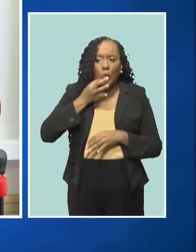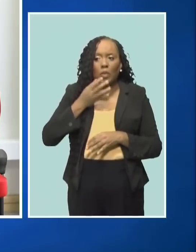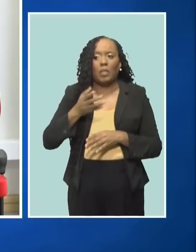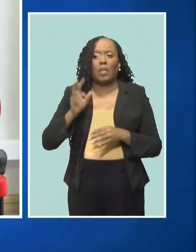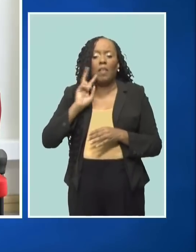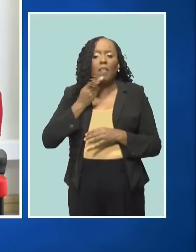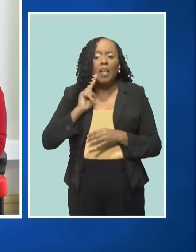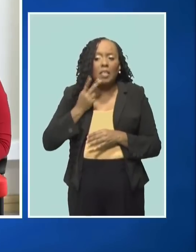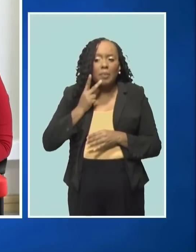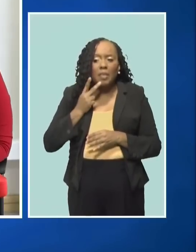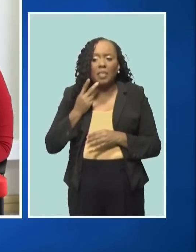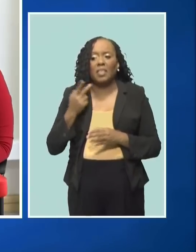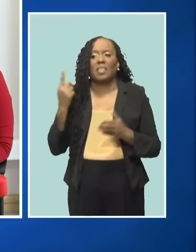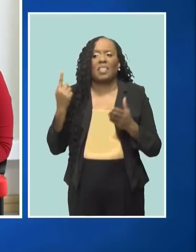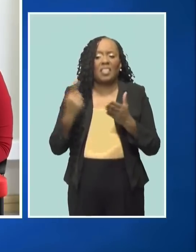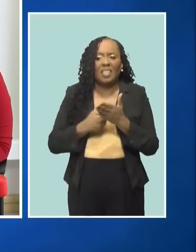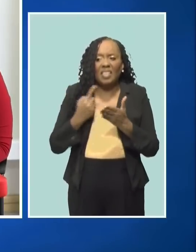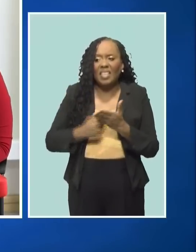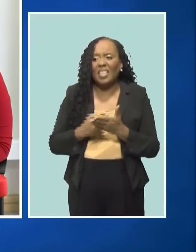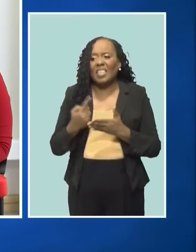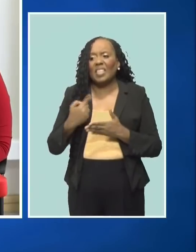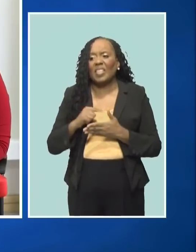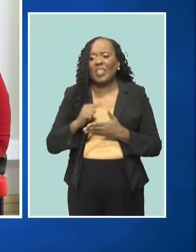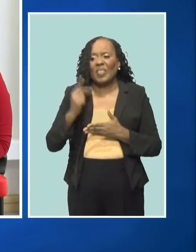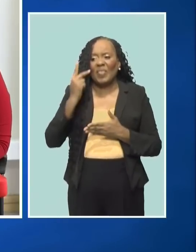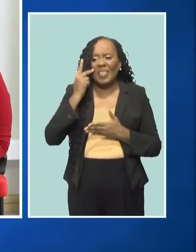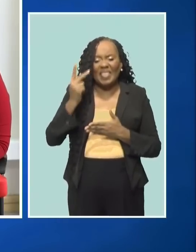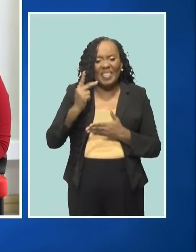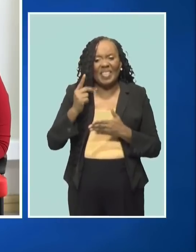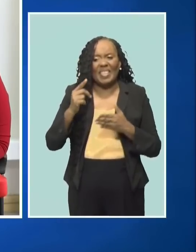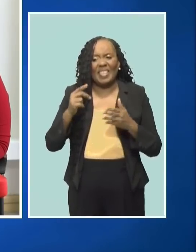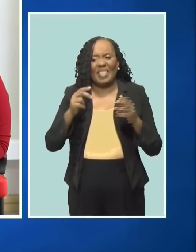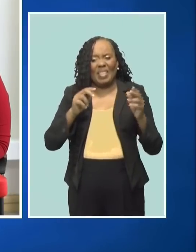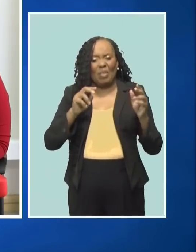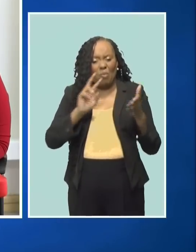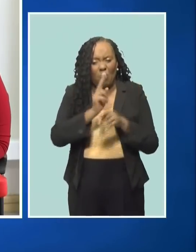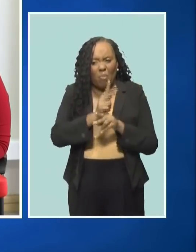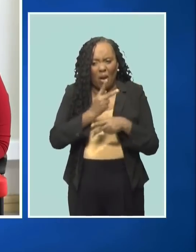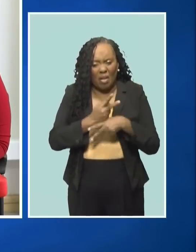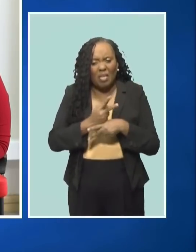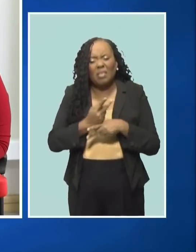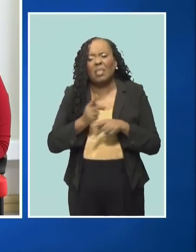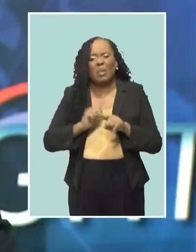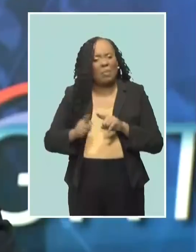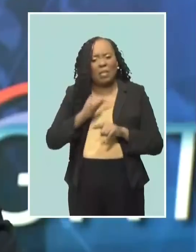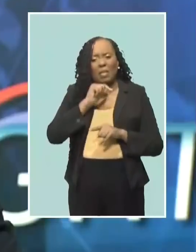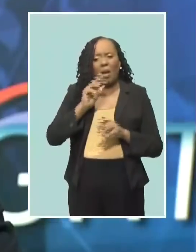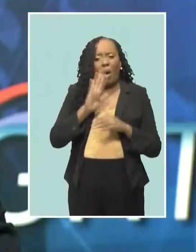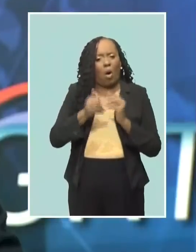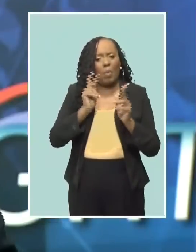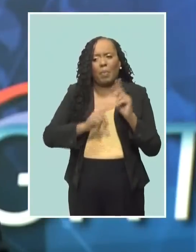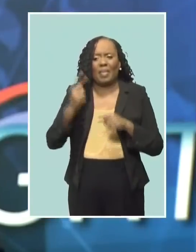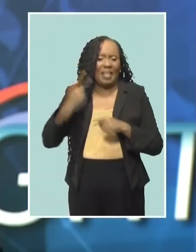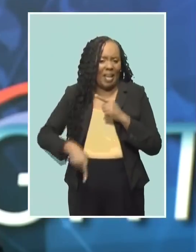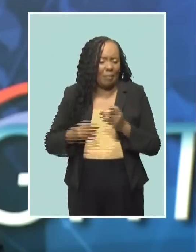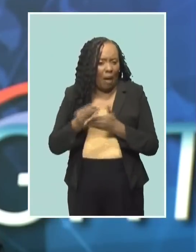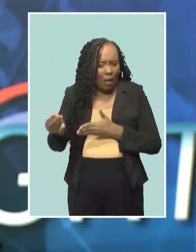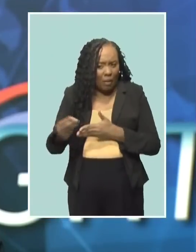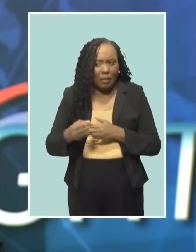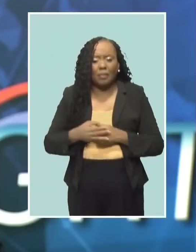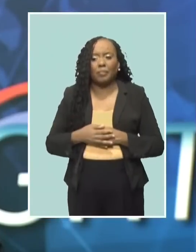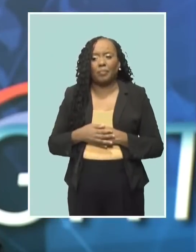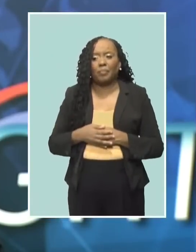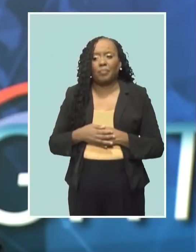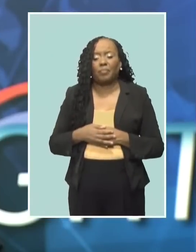items that sometimes we see as top shelf items that should really be items that are affordable to everybody. Well, as the country continues